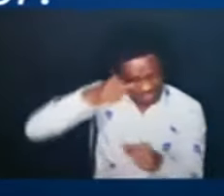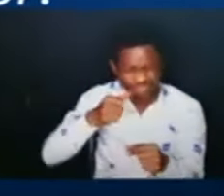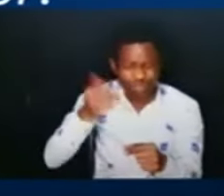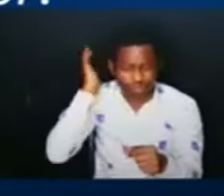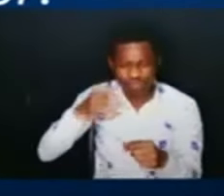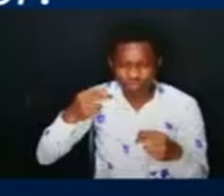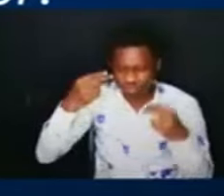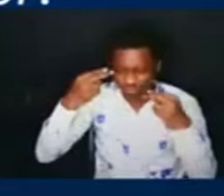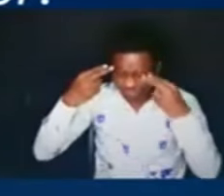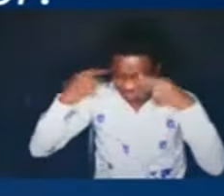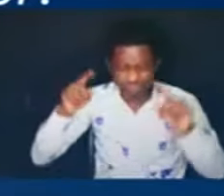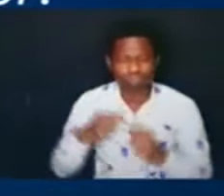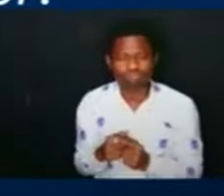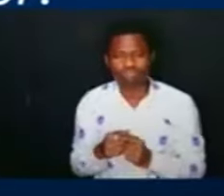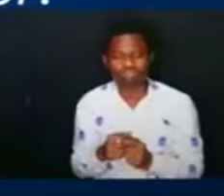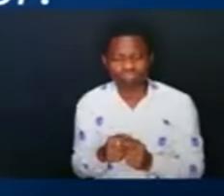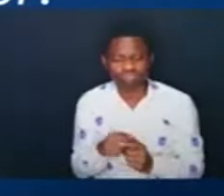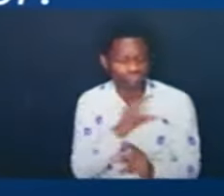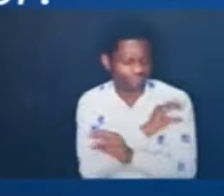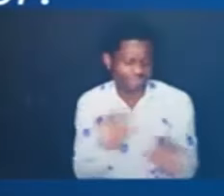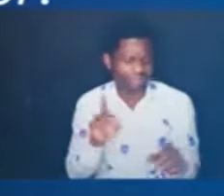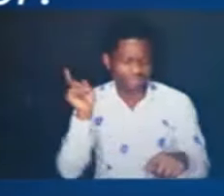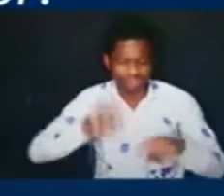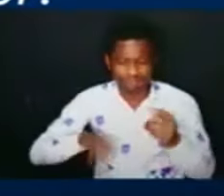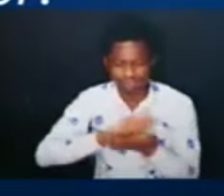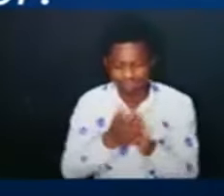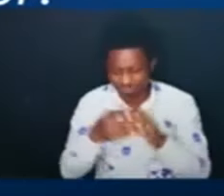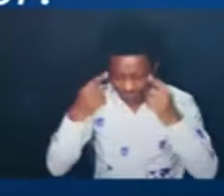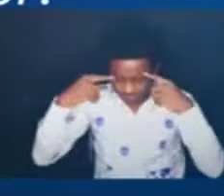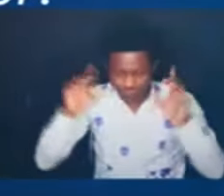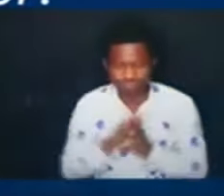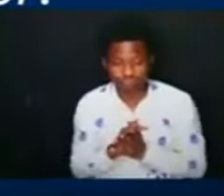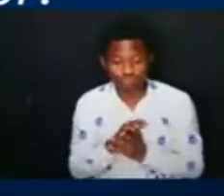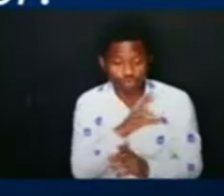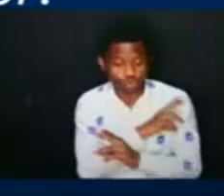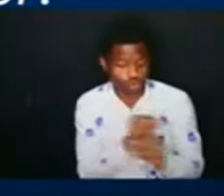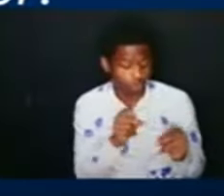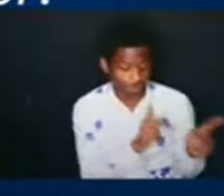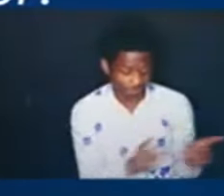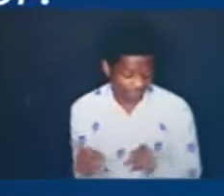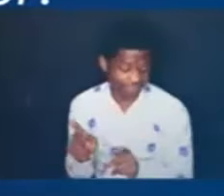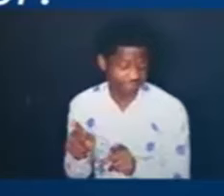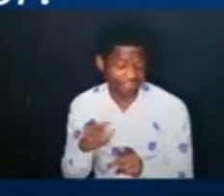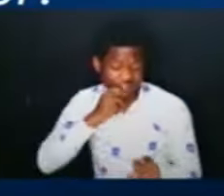prosper. I came to tell you that no conspiracy. No